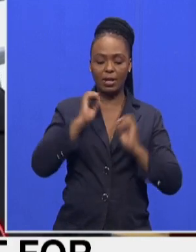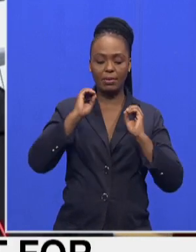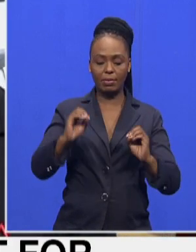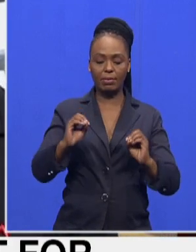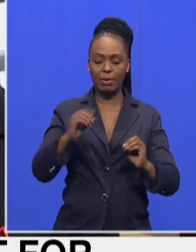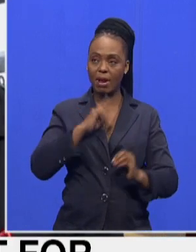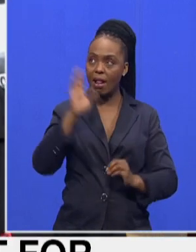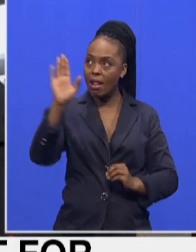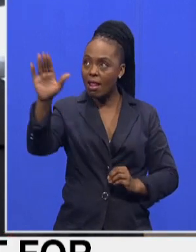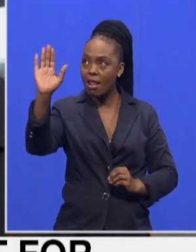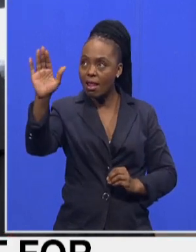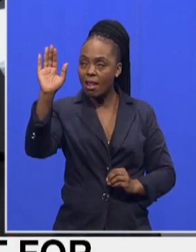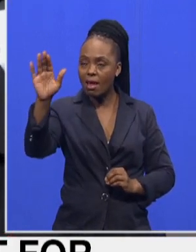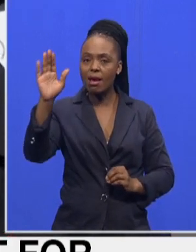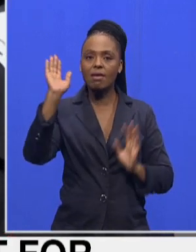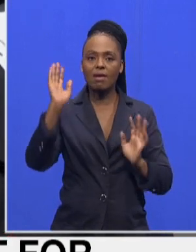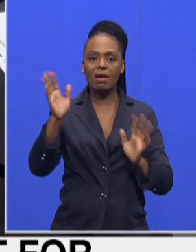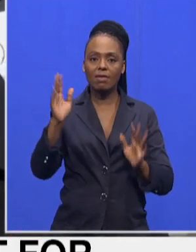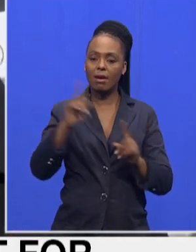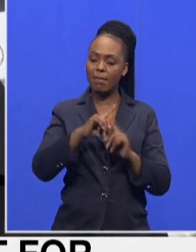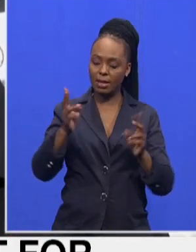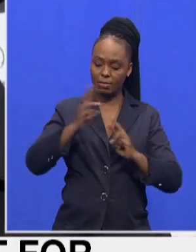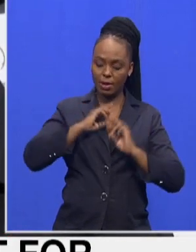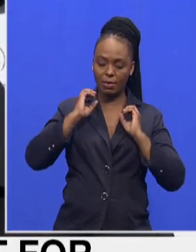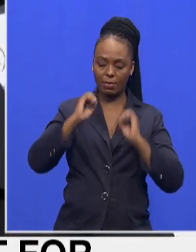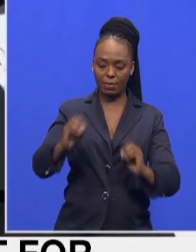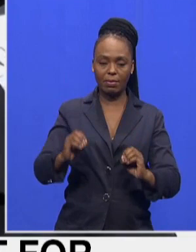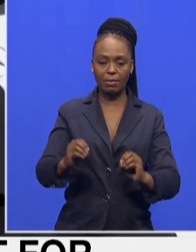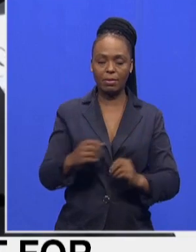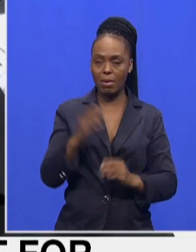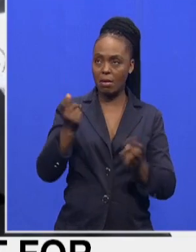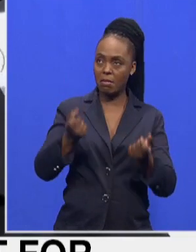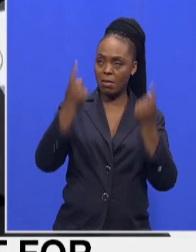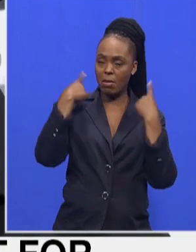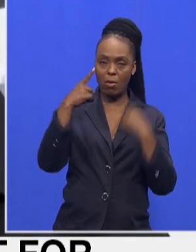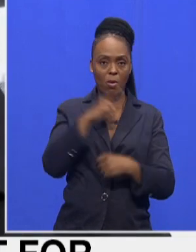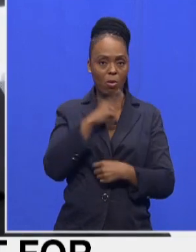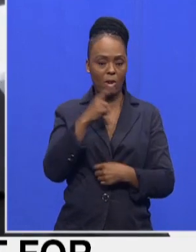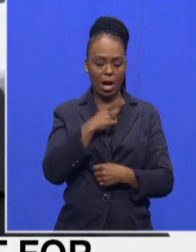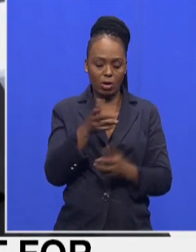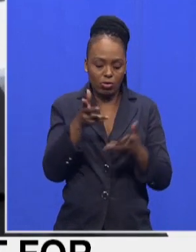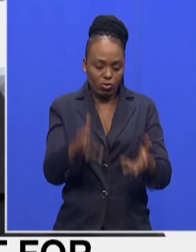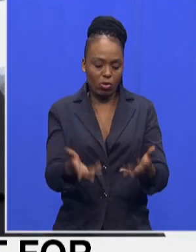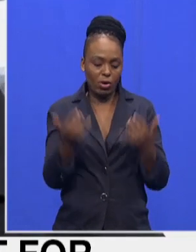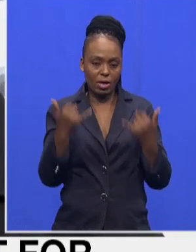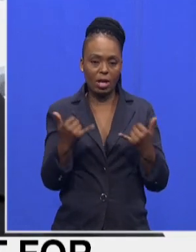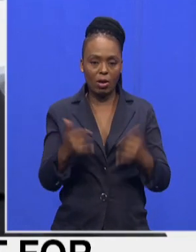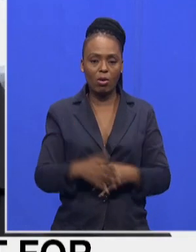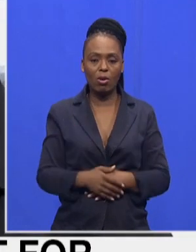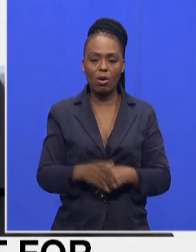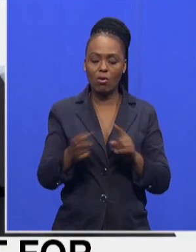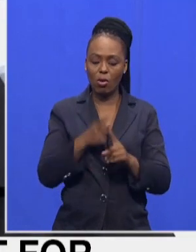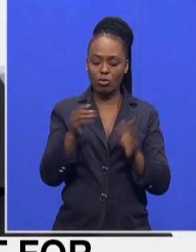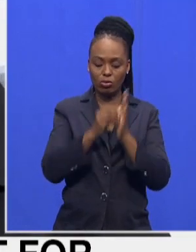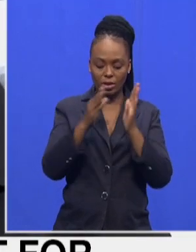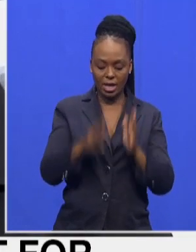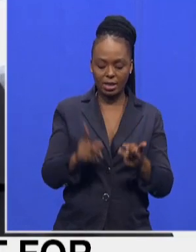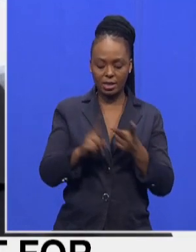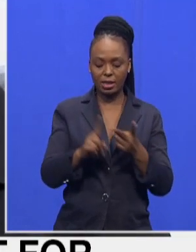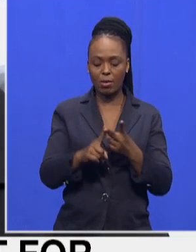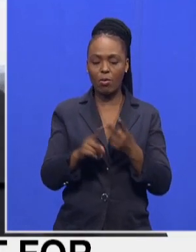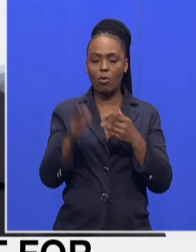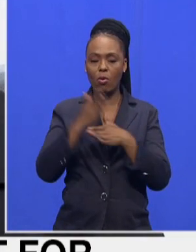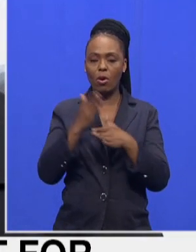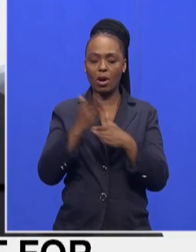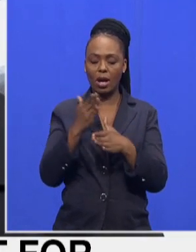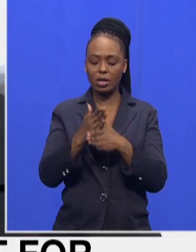them. We don't understand why, because it's not only coming now from the students, but even the Workers' Unions Alliance, because we had formed